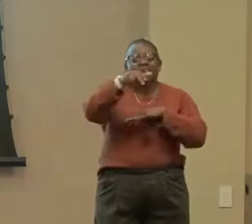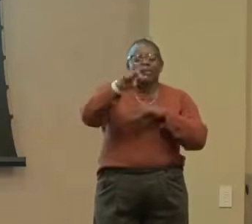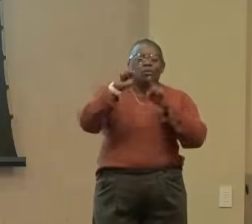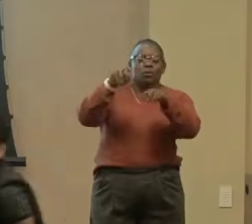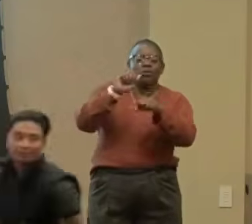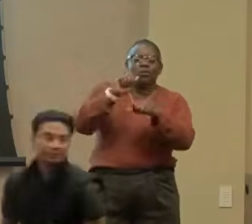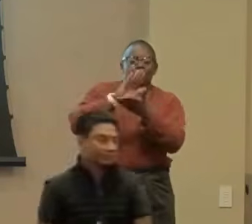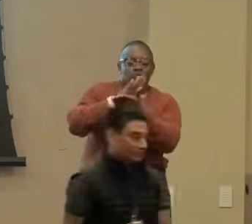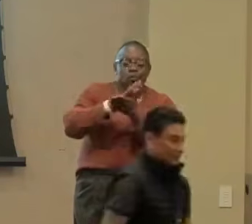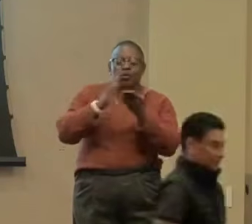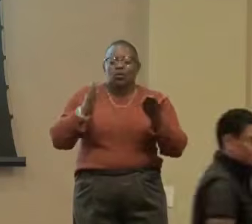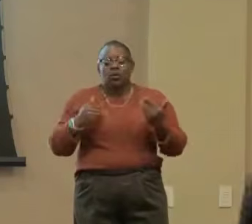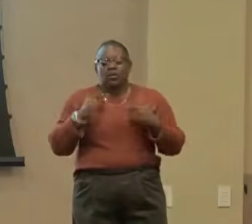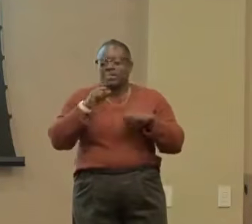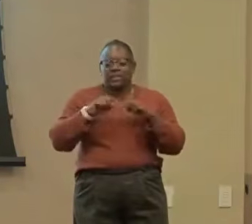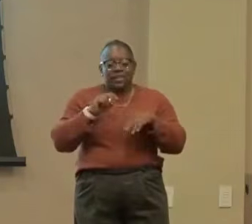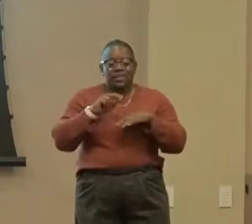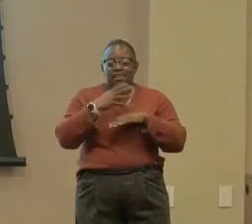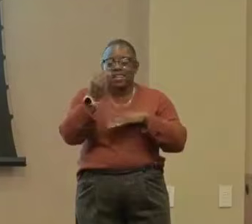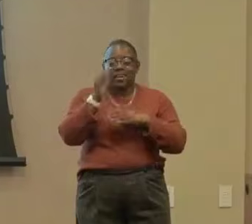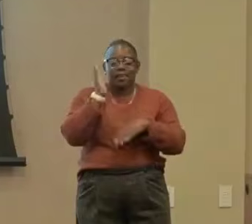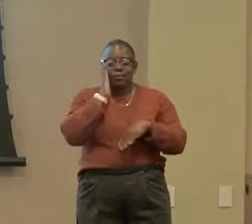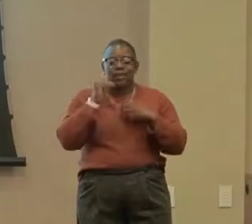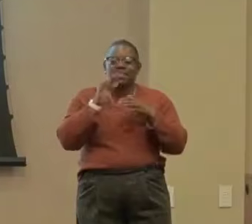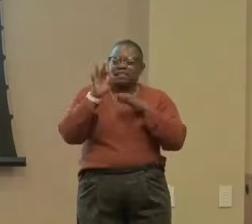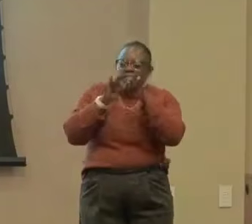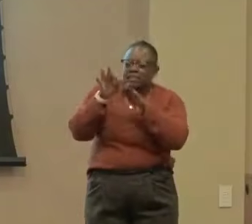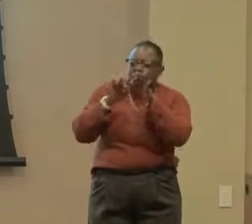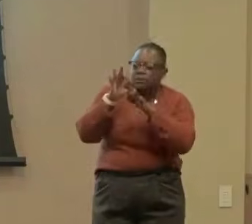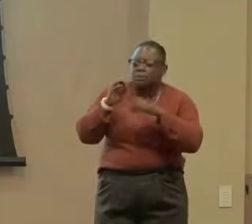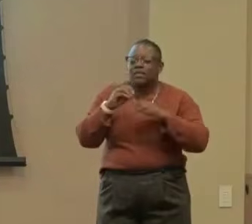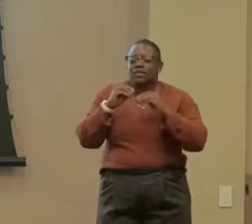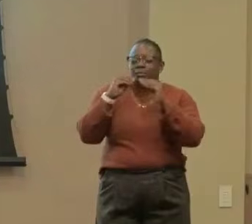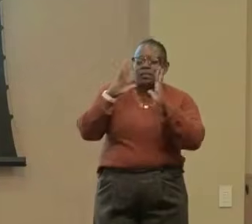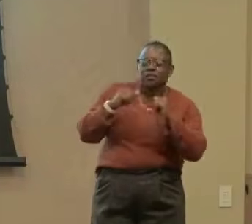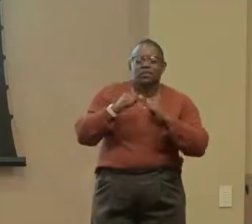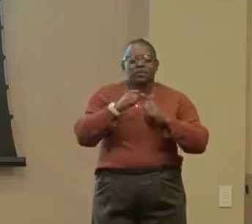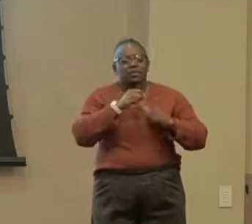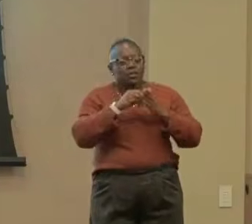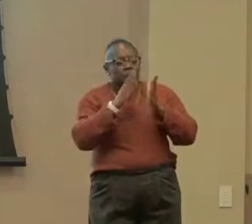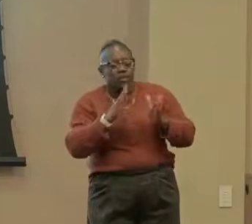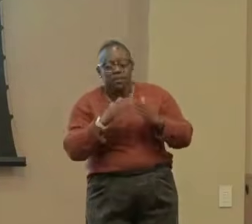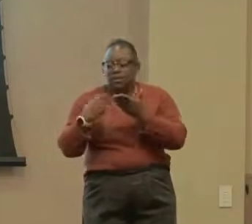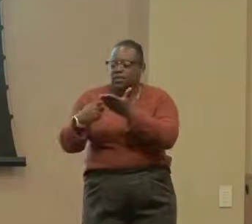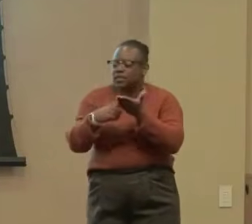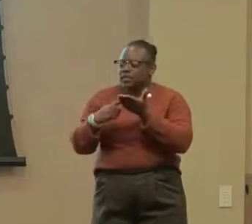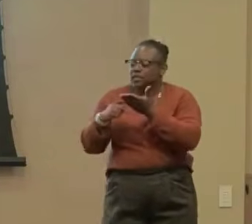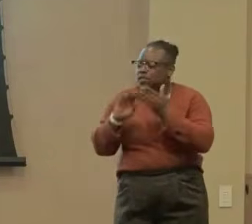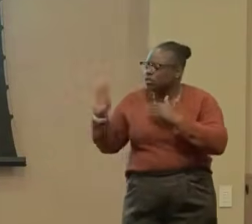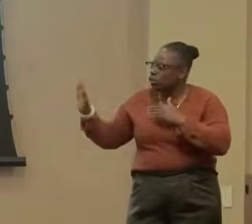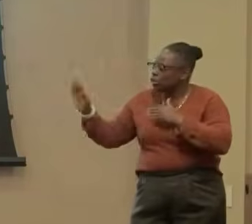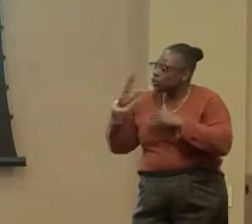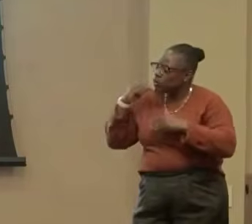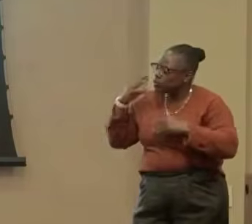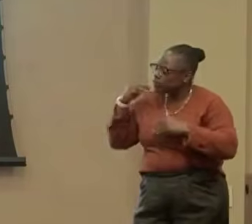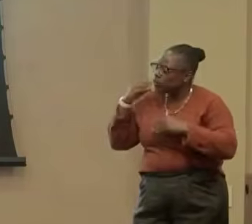other, the students in her class, but to her professors. So let's talk about your experiences and some suggestions